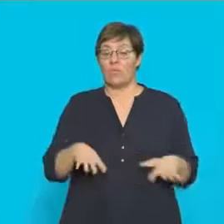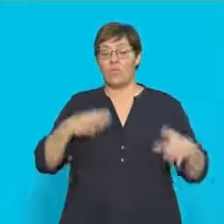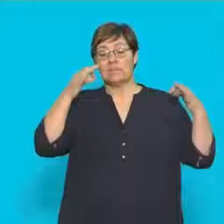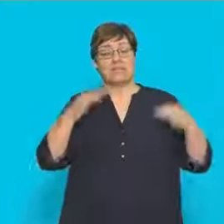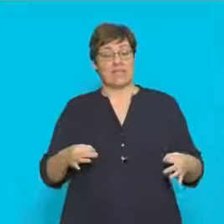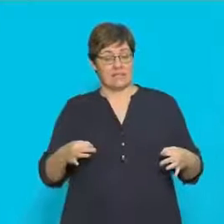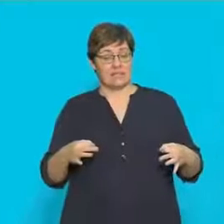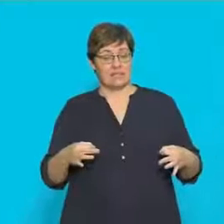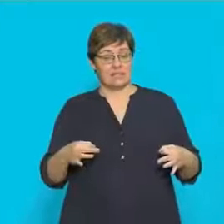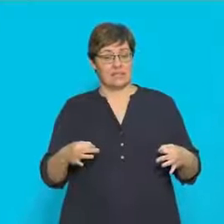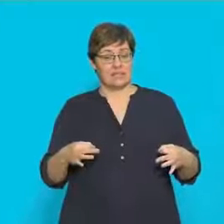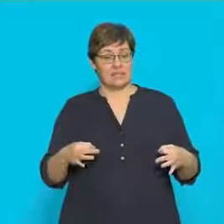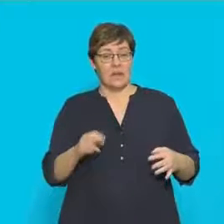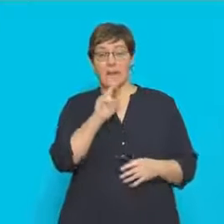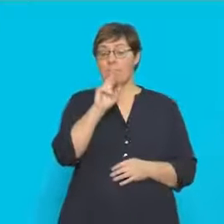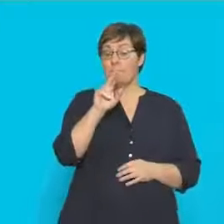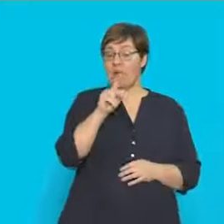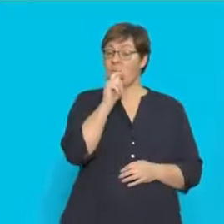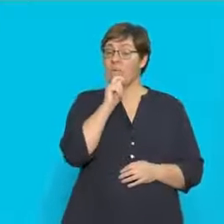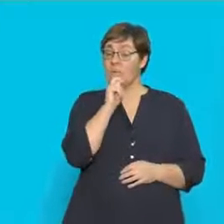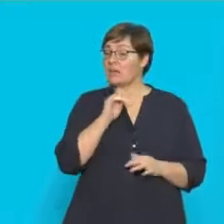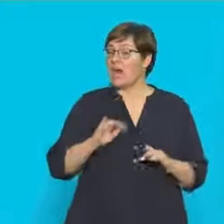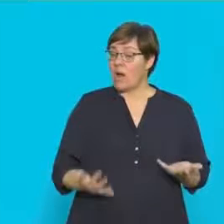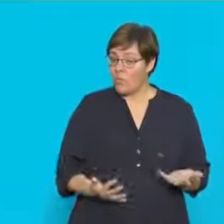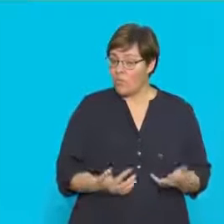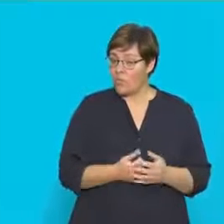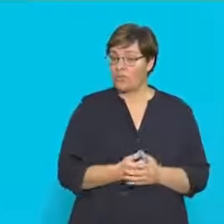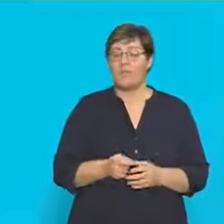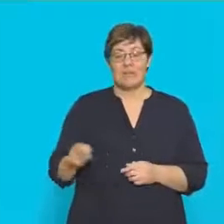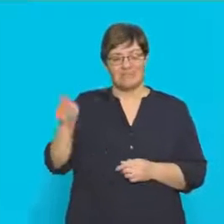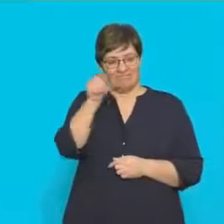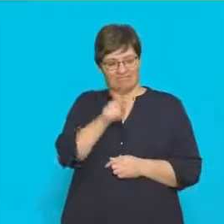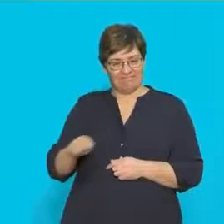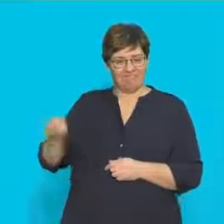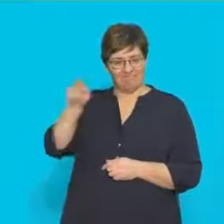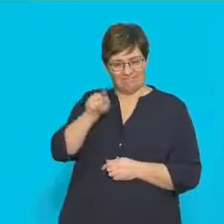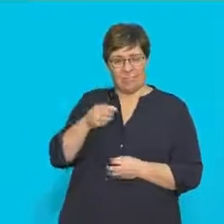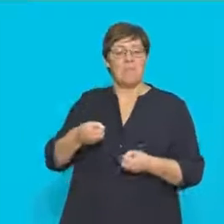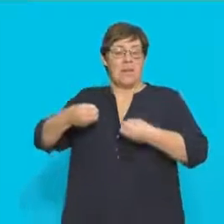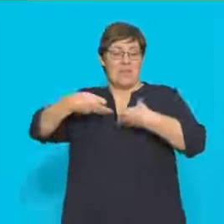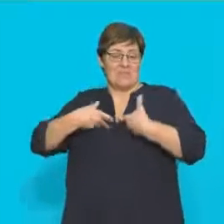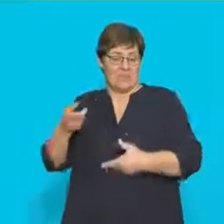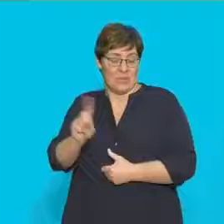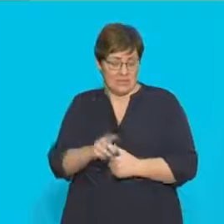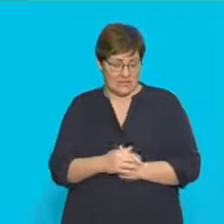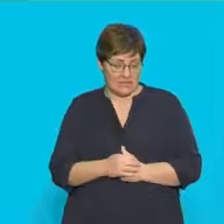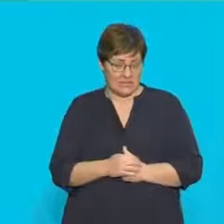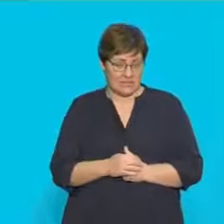And when we're deciding which pair of these equations we're going to use, it will be determined by what has been